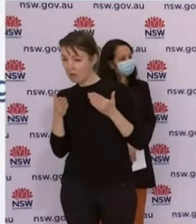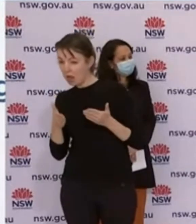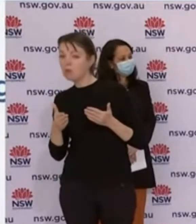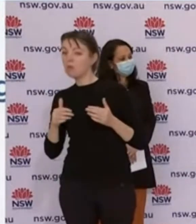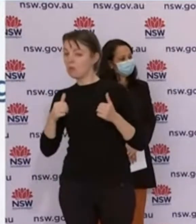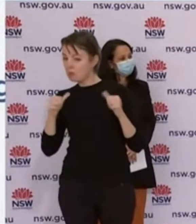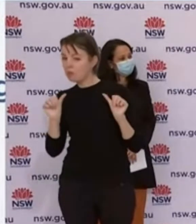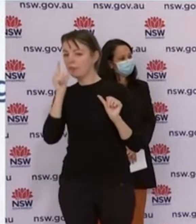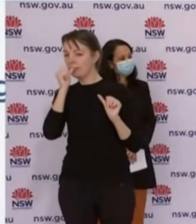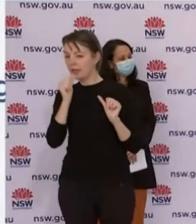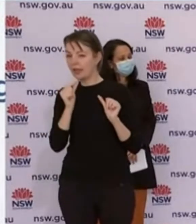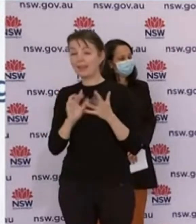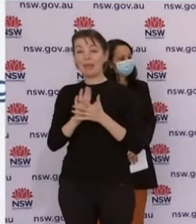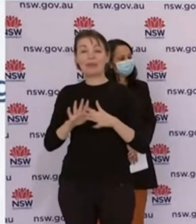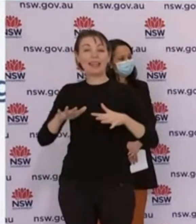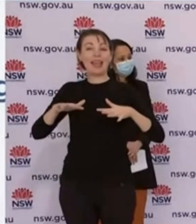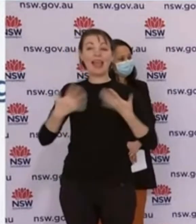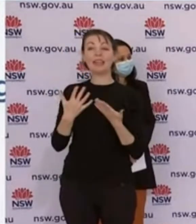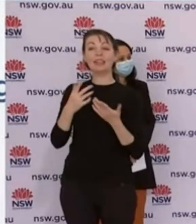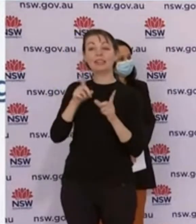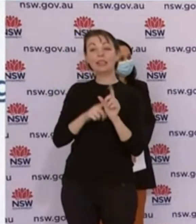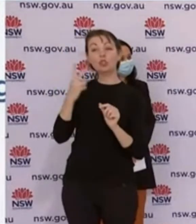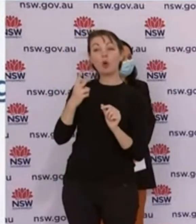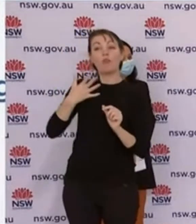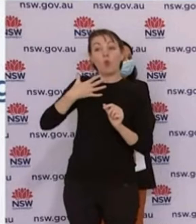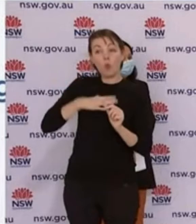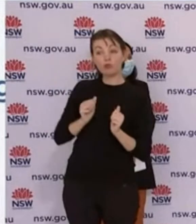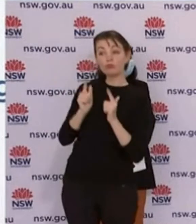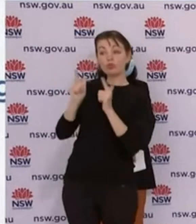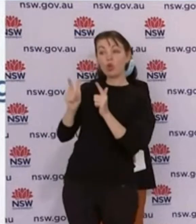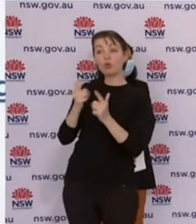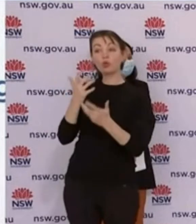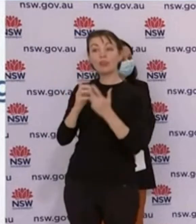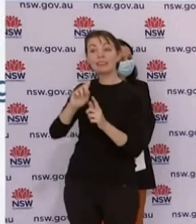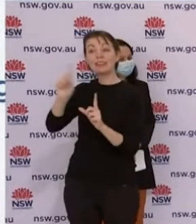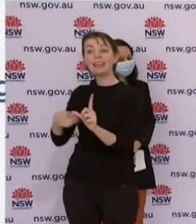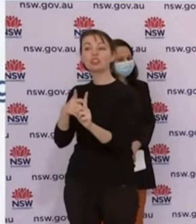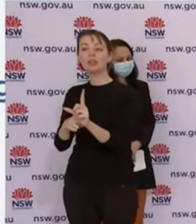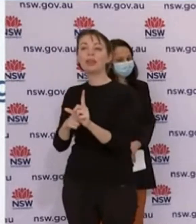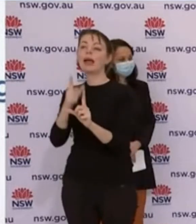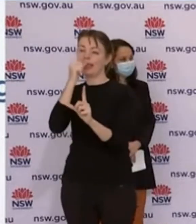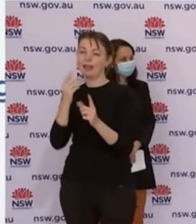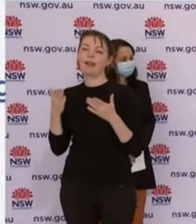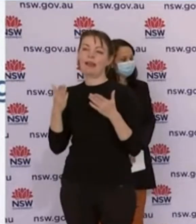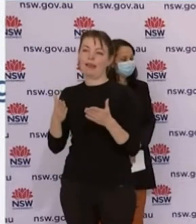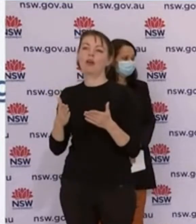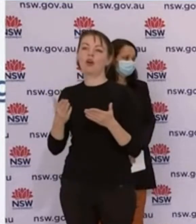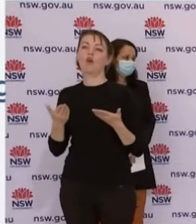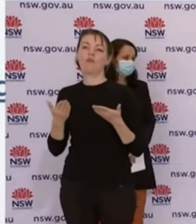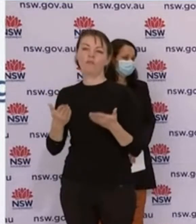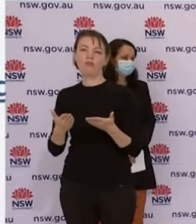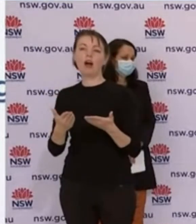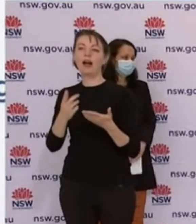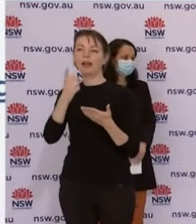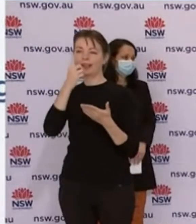Year 12 student who wants to go to university will be able to be offered a place in line with previous years, and I think it's really important that our Year 12